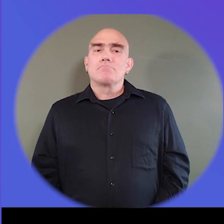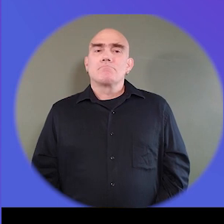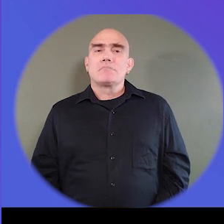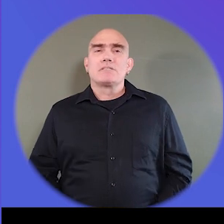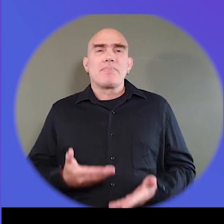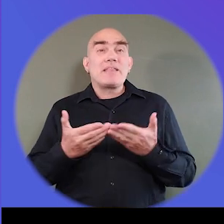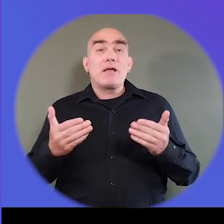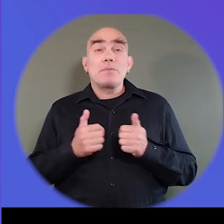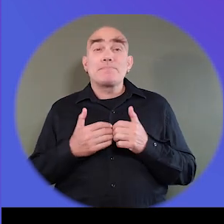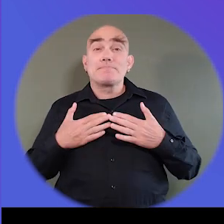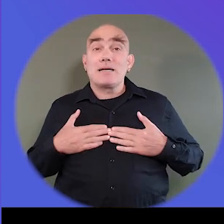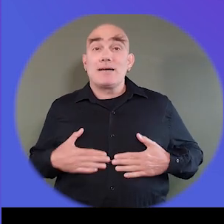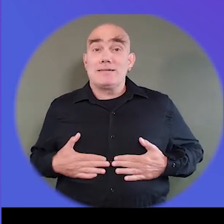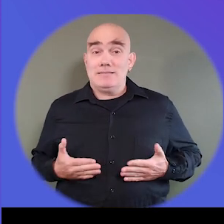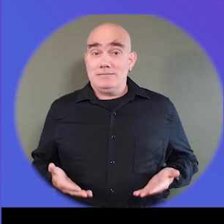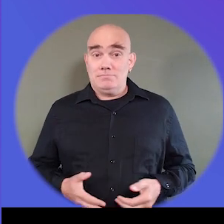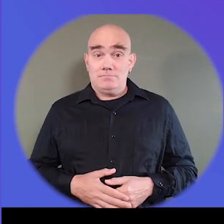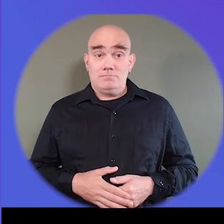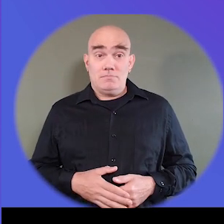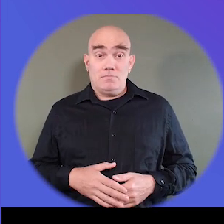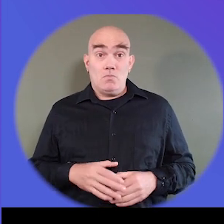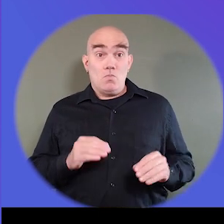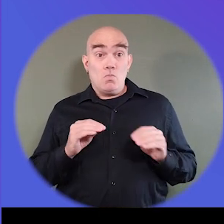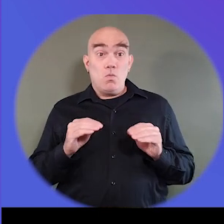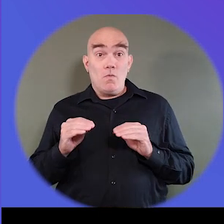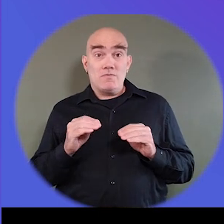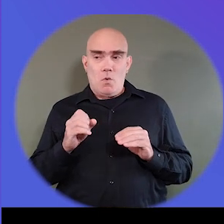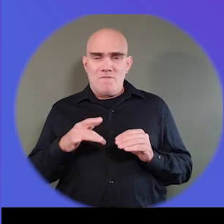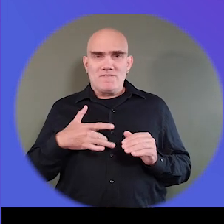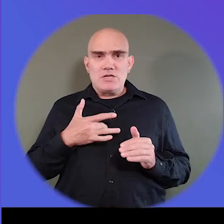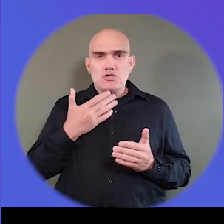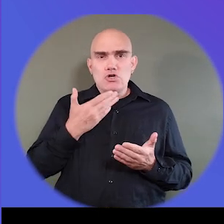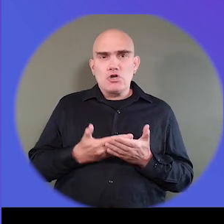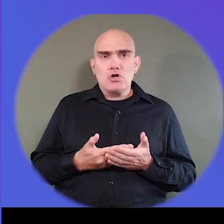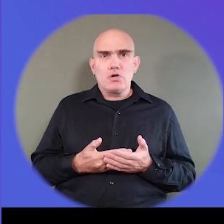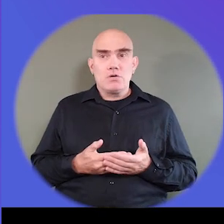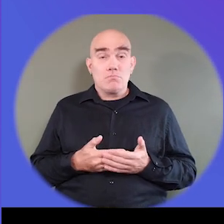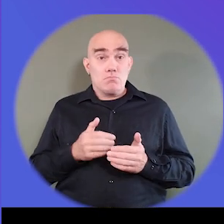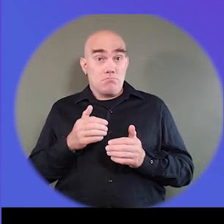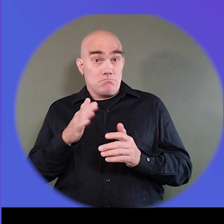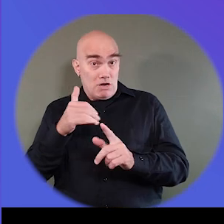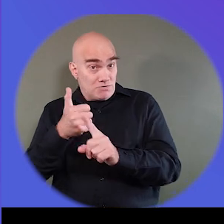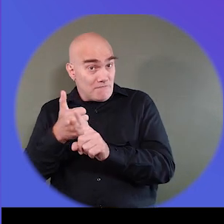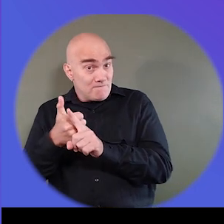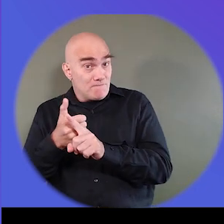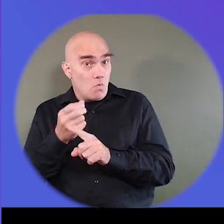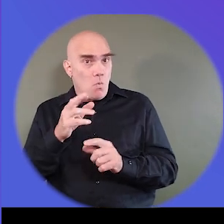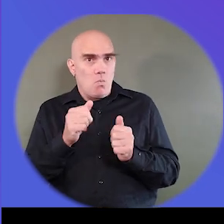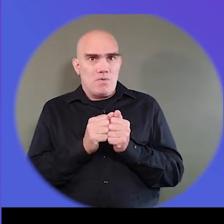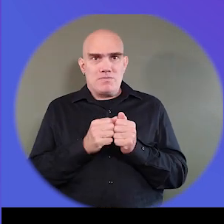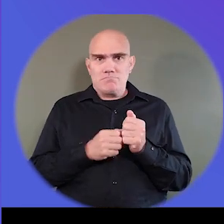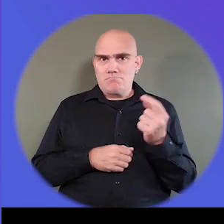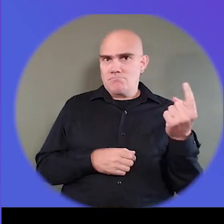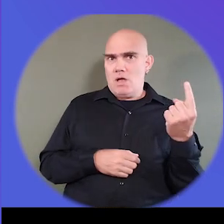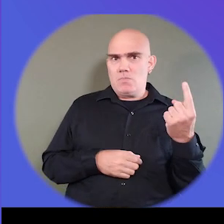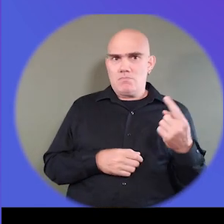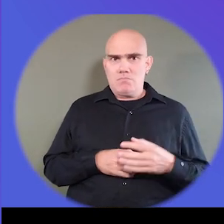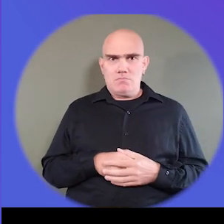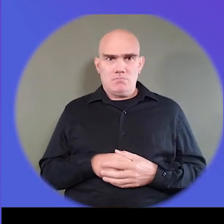It's a thing with bodies. Moving so it feels good. By yourself or with